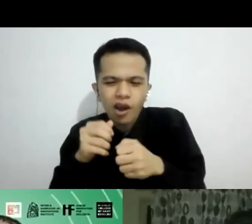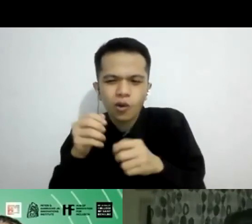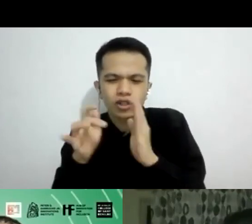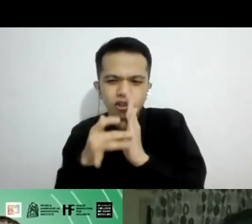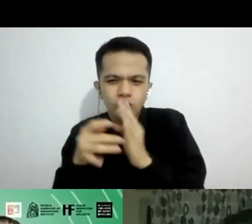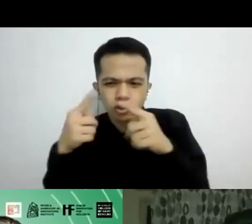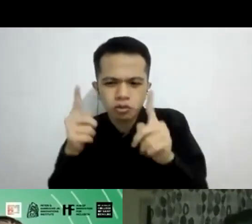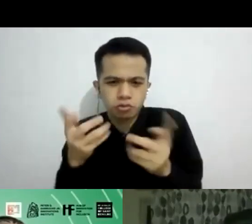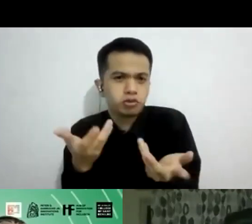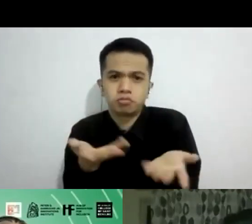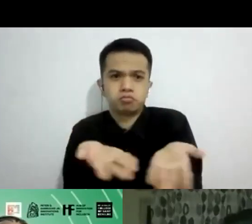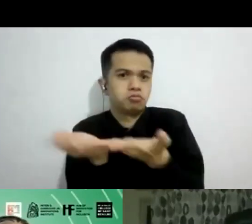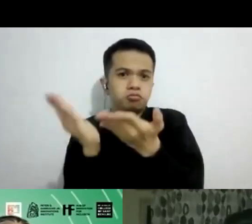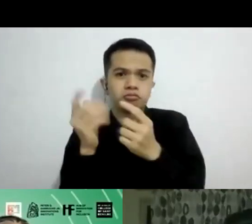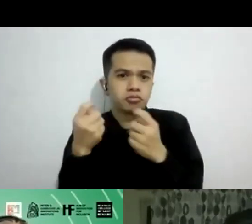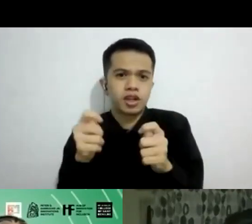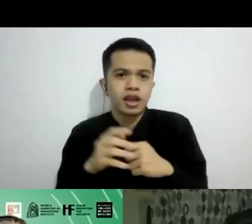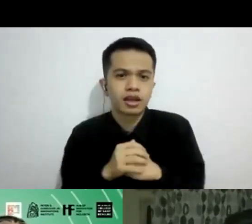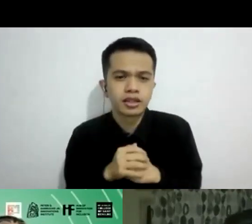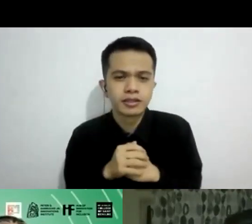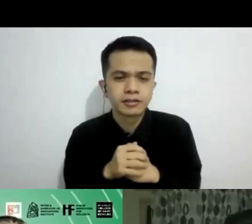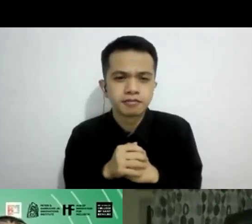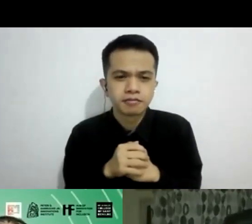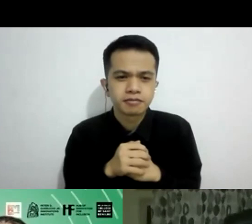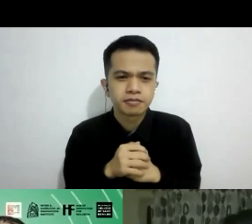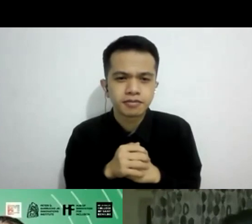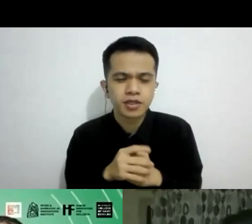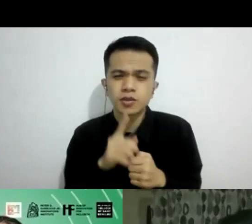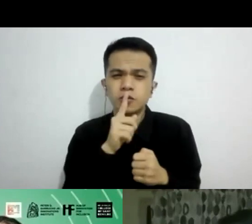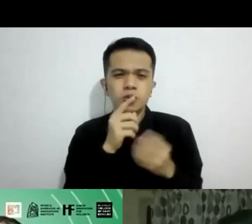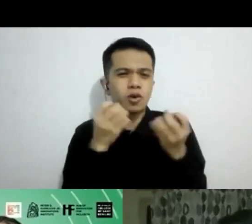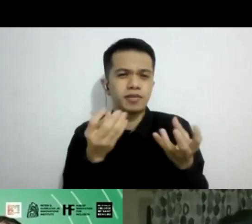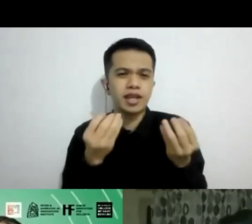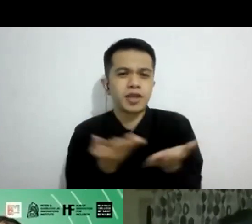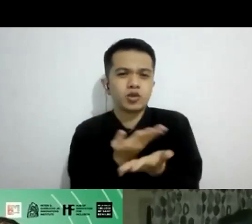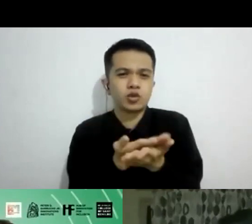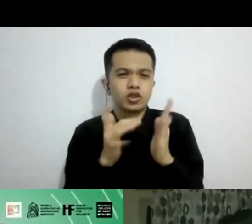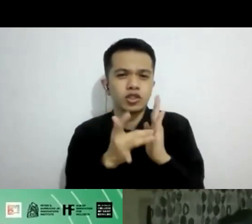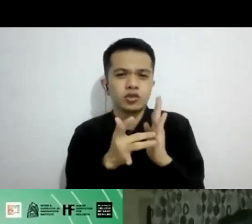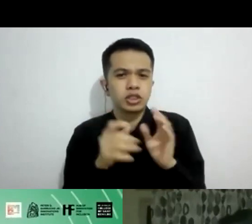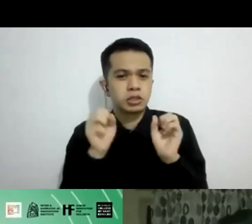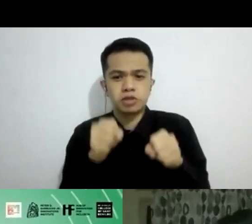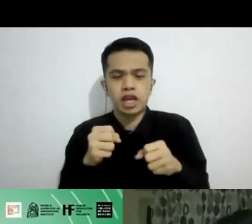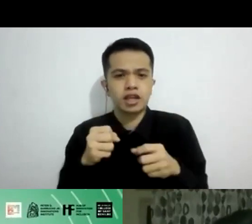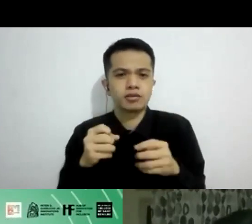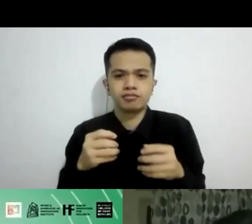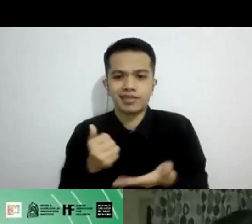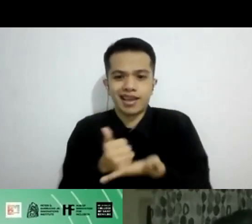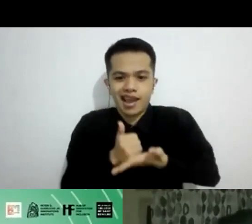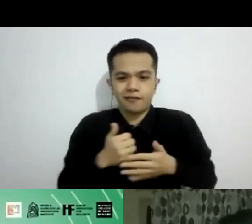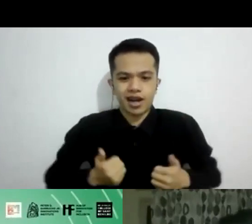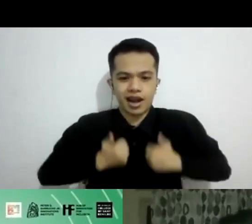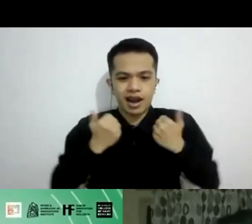not? Um, there are a lot of new technologies that can make life easier or